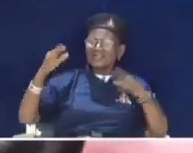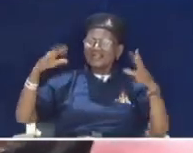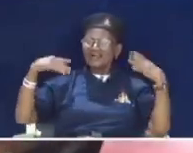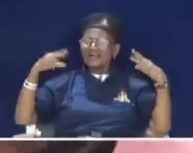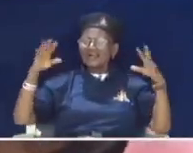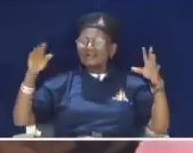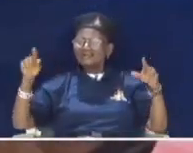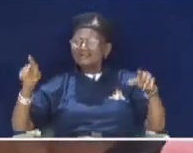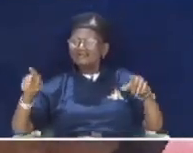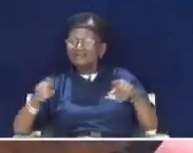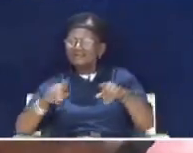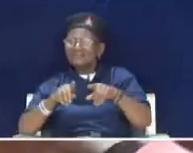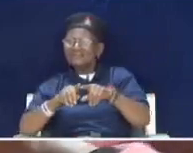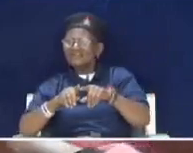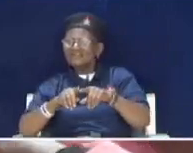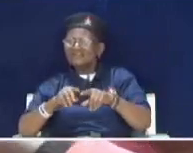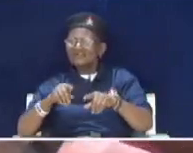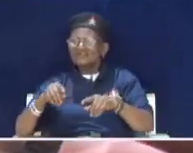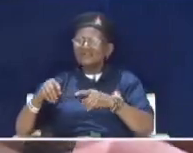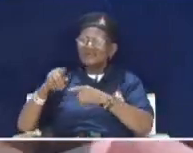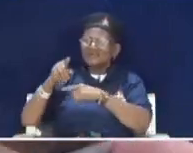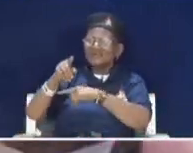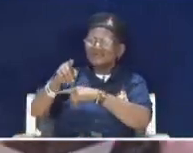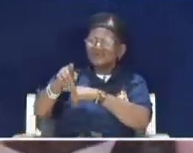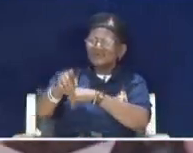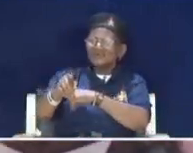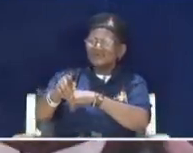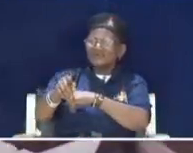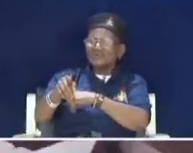table spread for you.